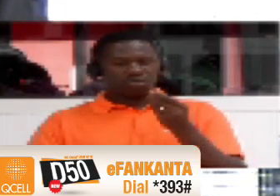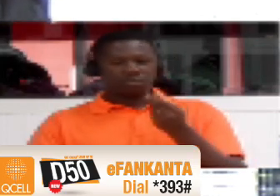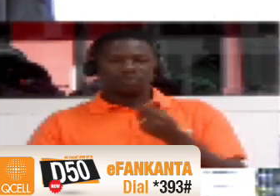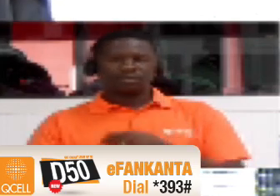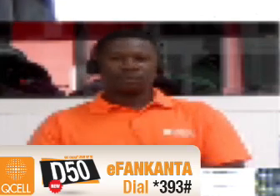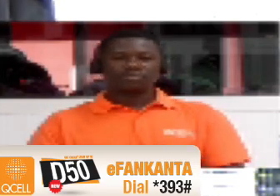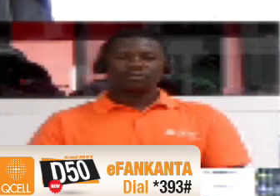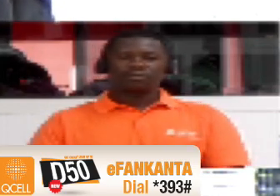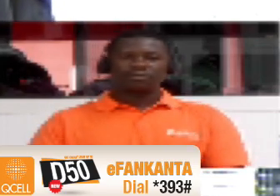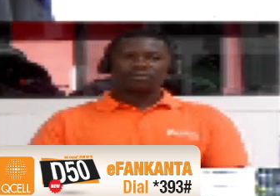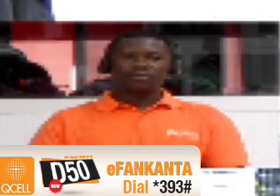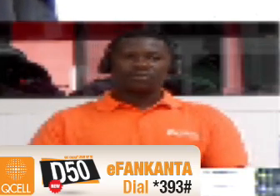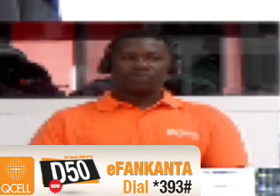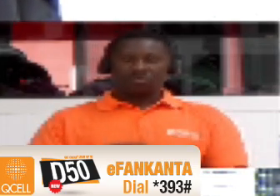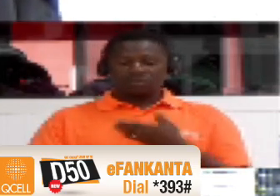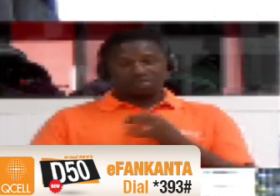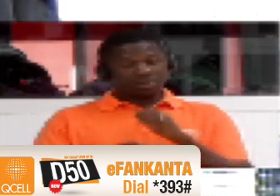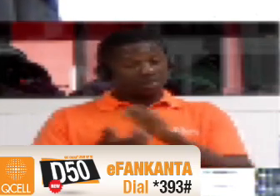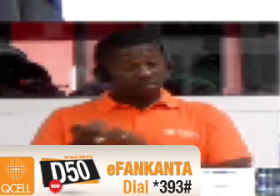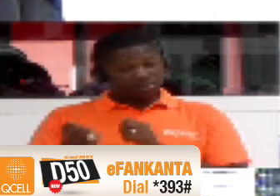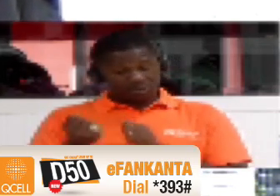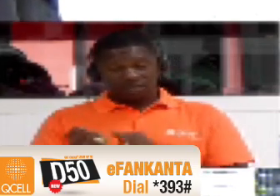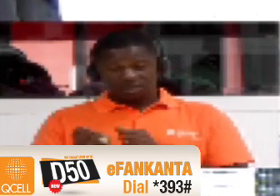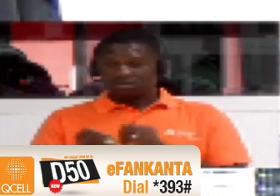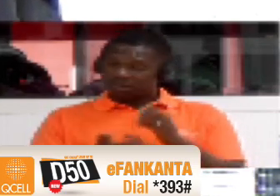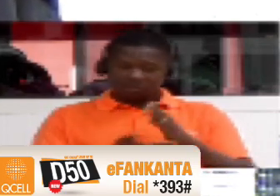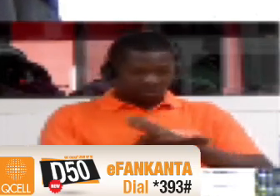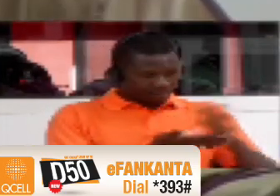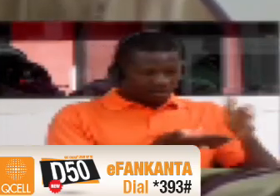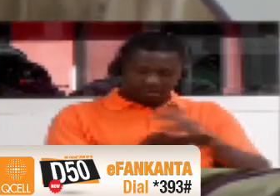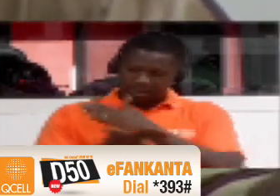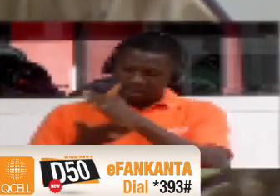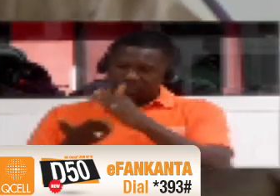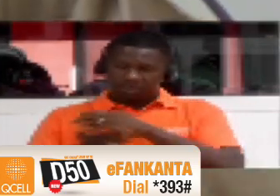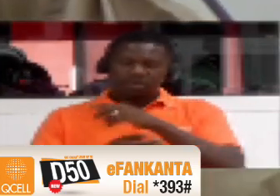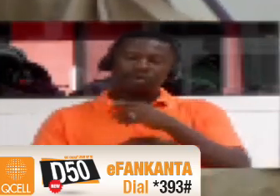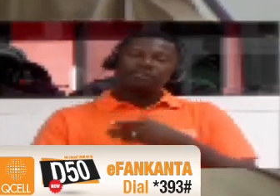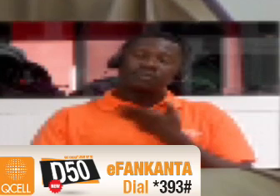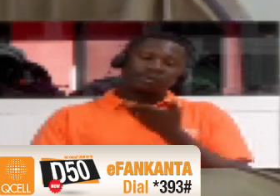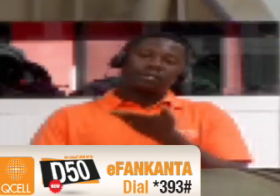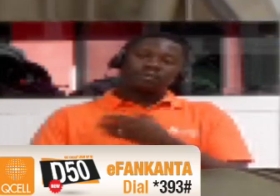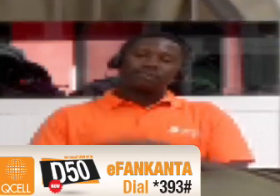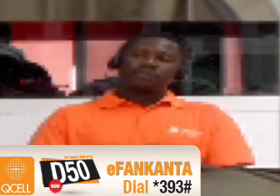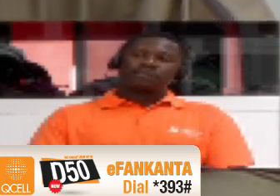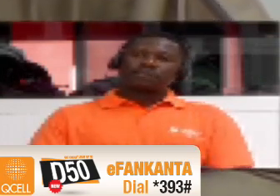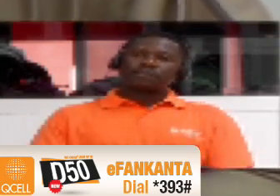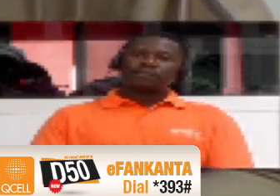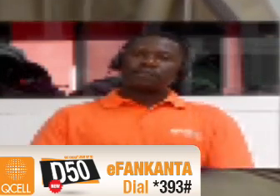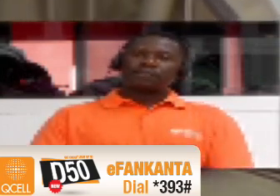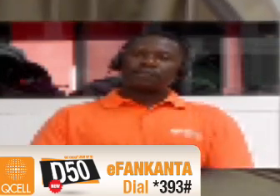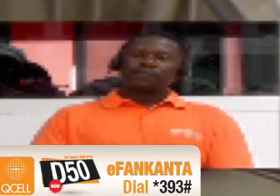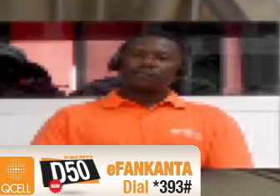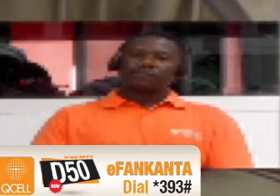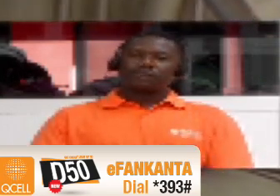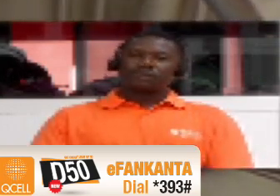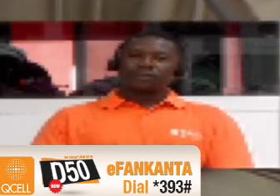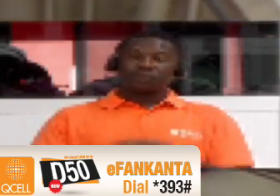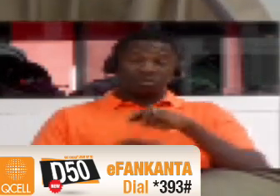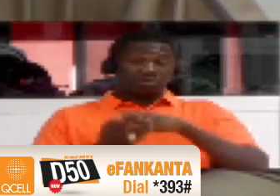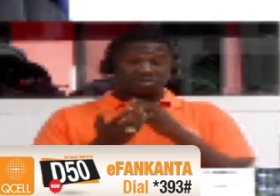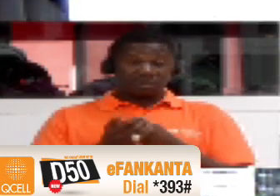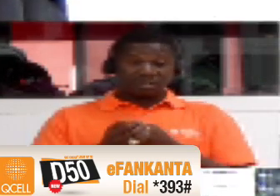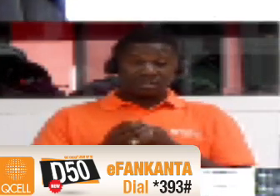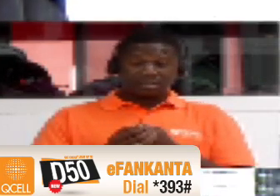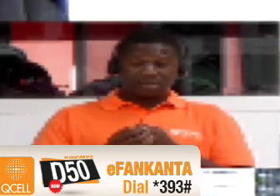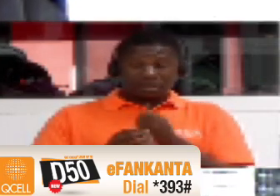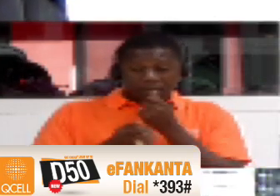We also took that money and shared it amongst ourselves. So essentially, he bribed you.